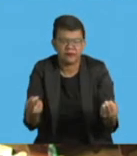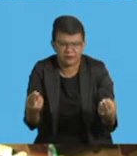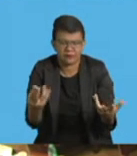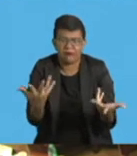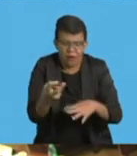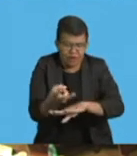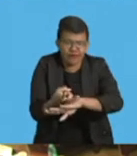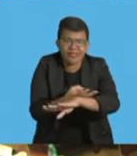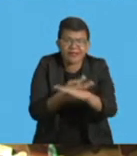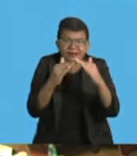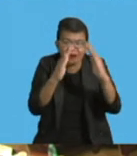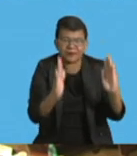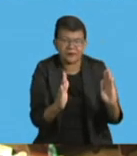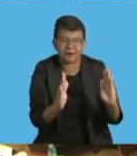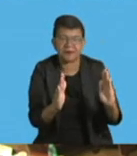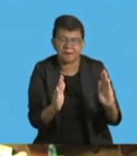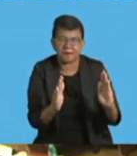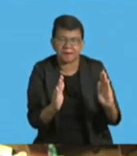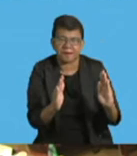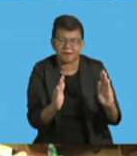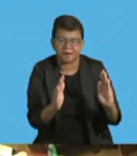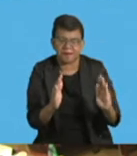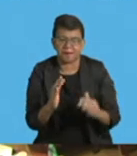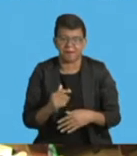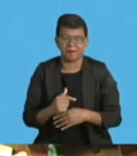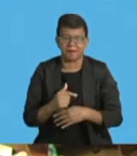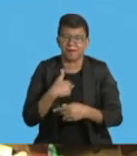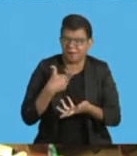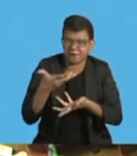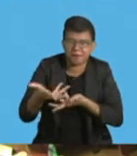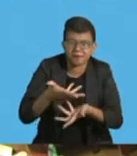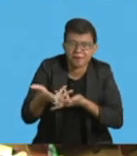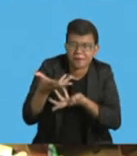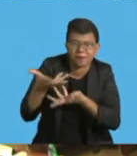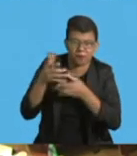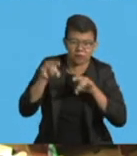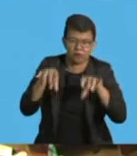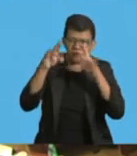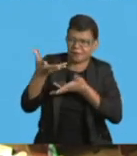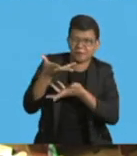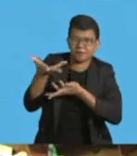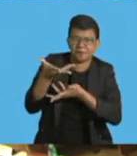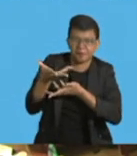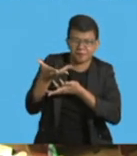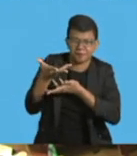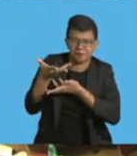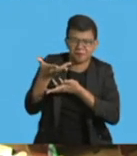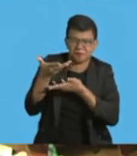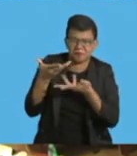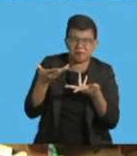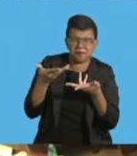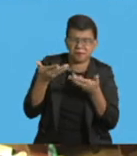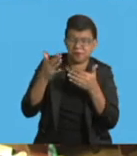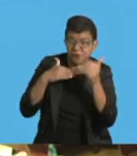such, we are pleading with Australia to have it phased out as a matter of urgency if we are to have any hope